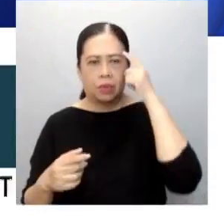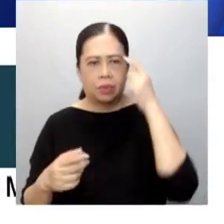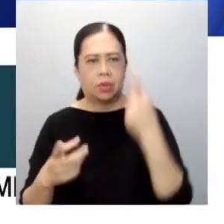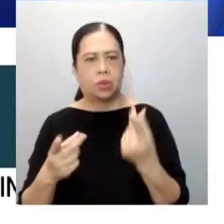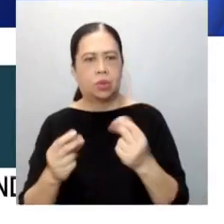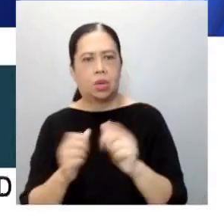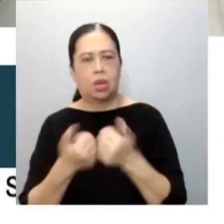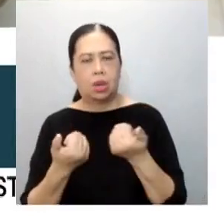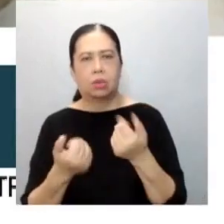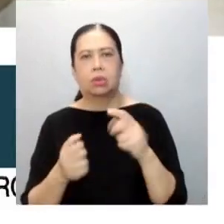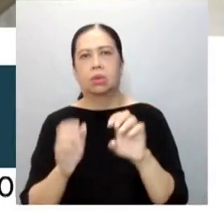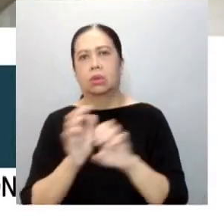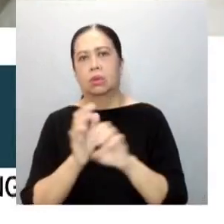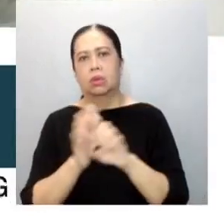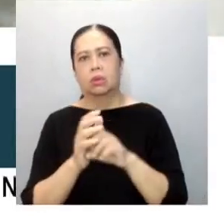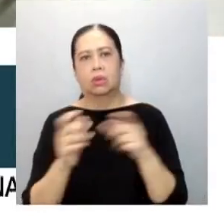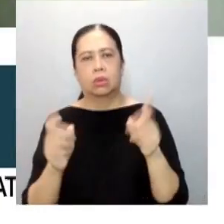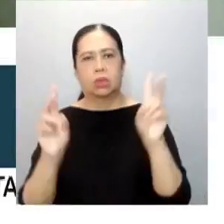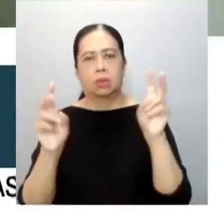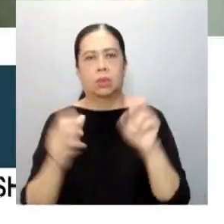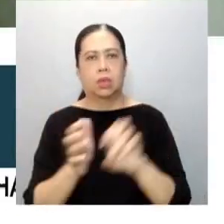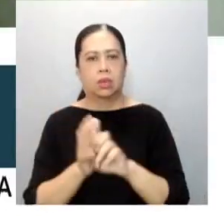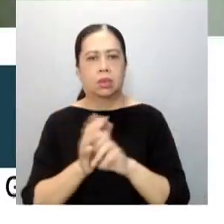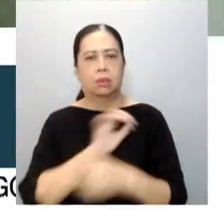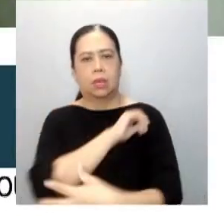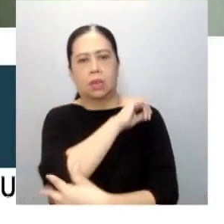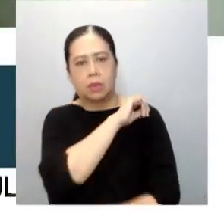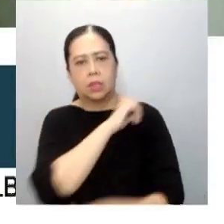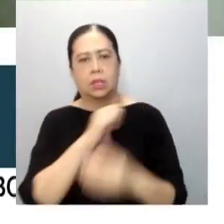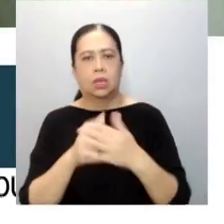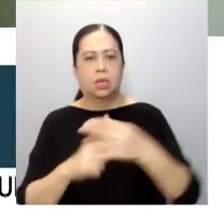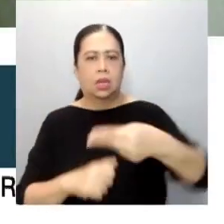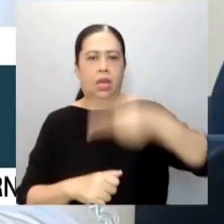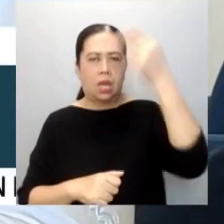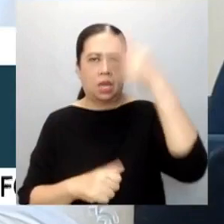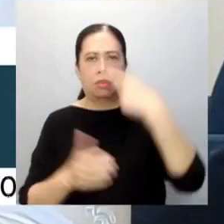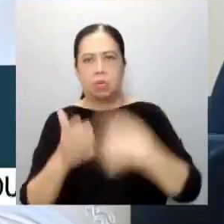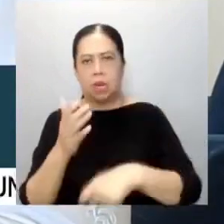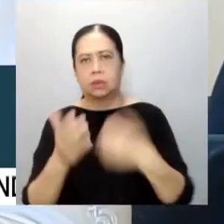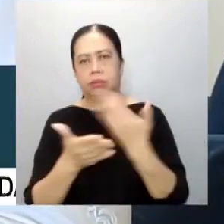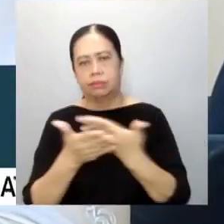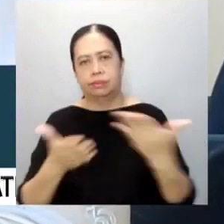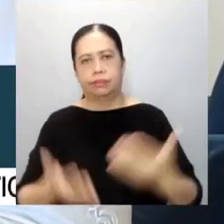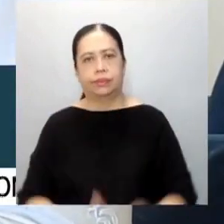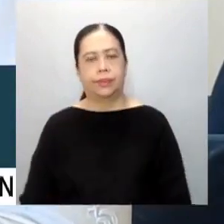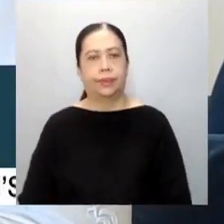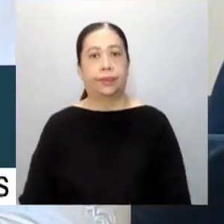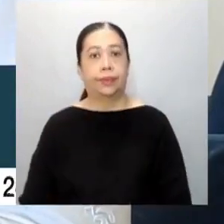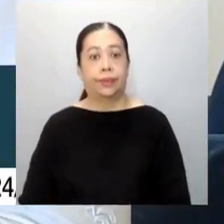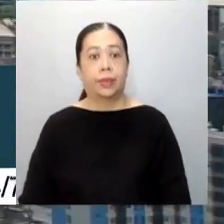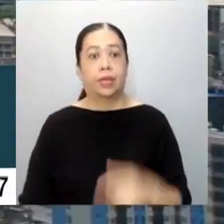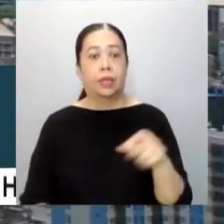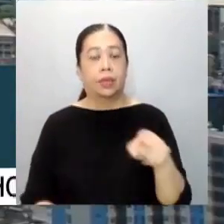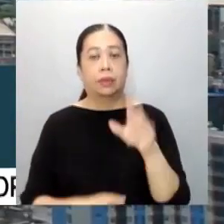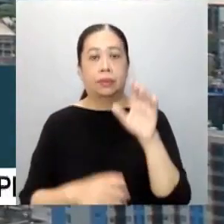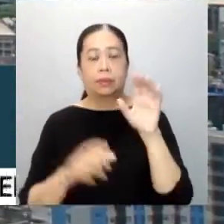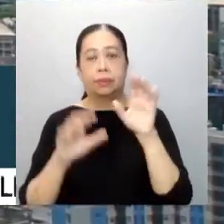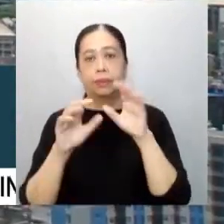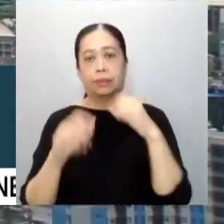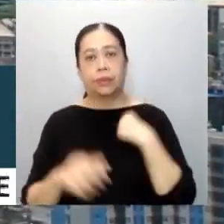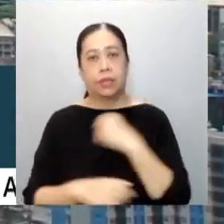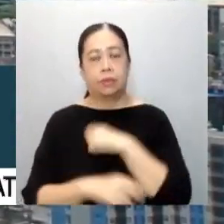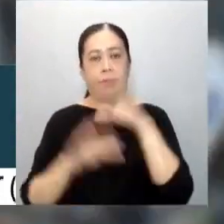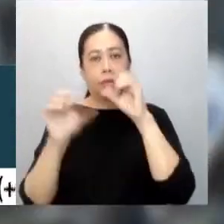administrasyon sa dalawang usapin na ito, kahirapan at mataas na presyo ng bilihin. Senate President Miguel Zubiri says the economy